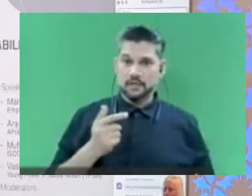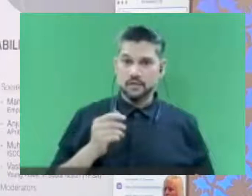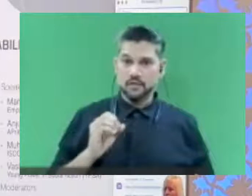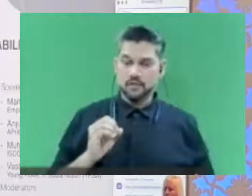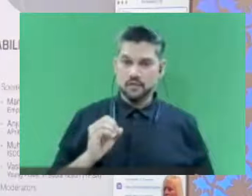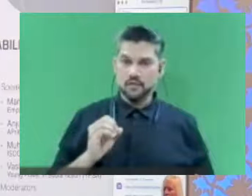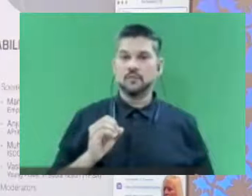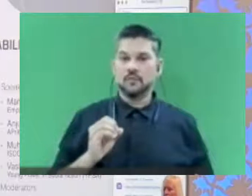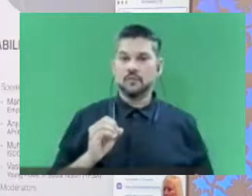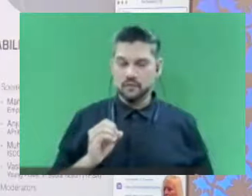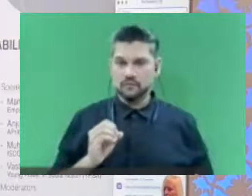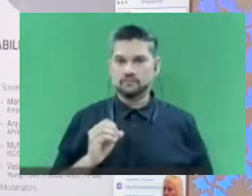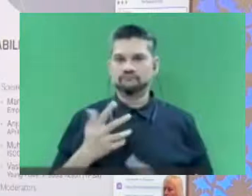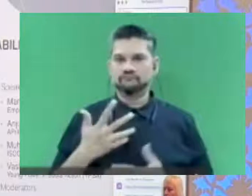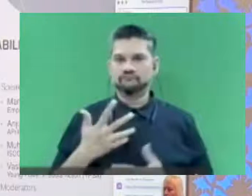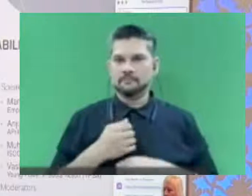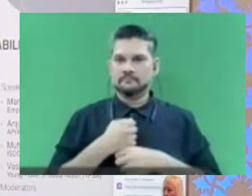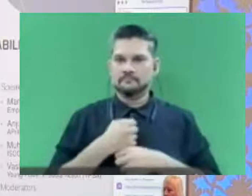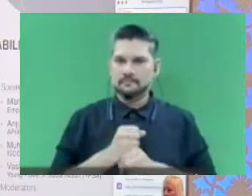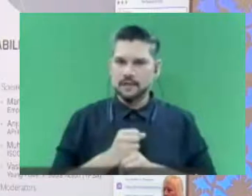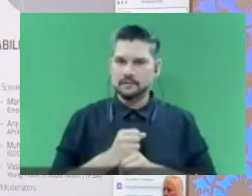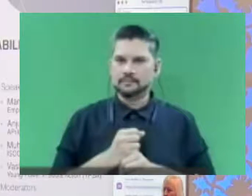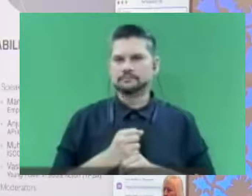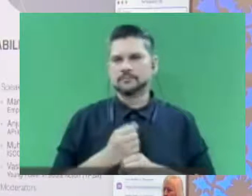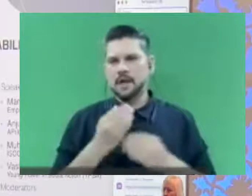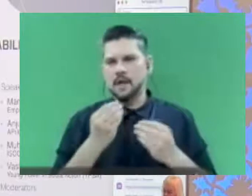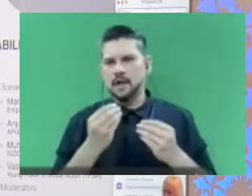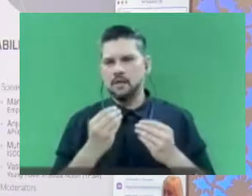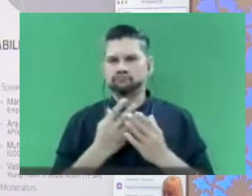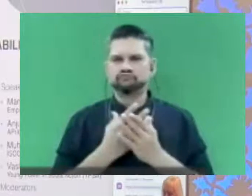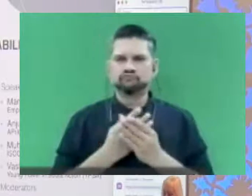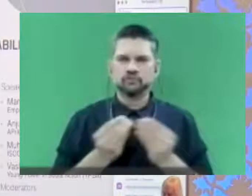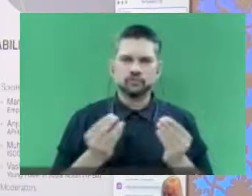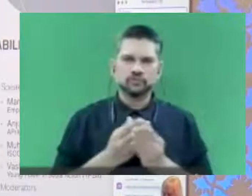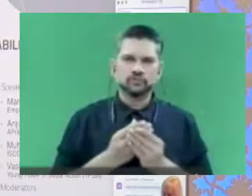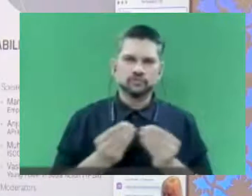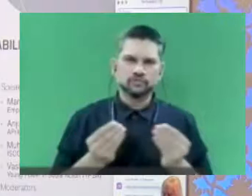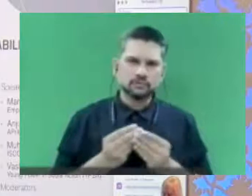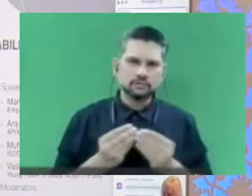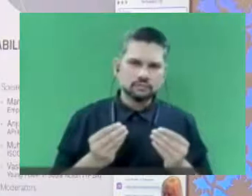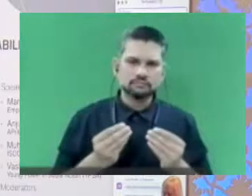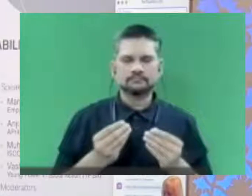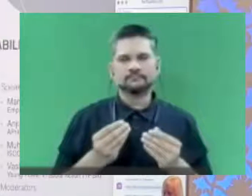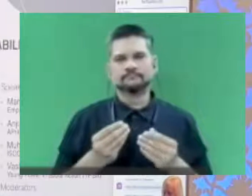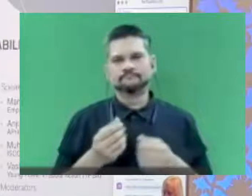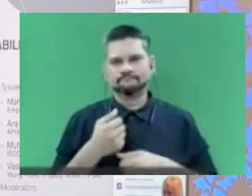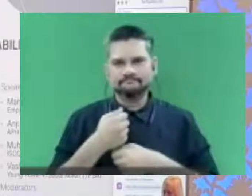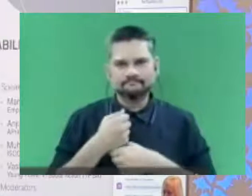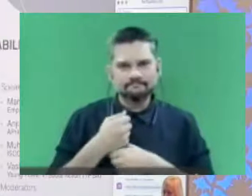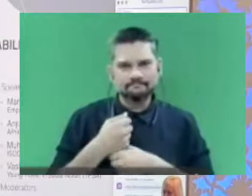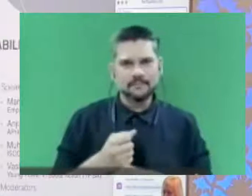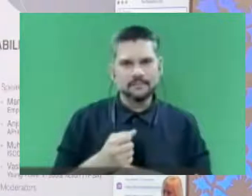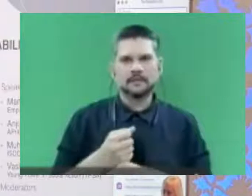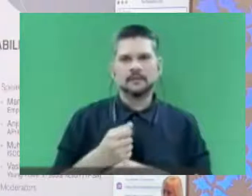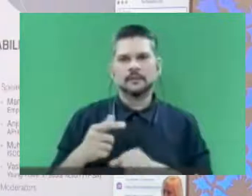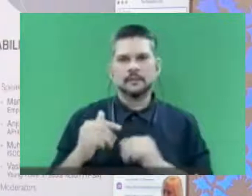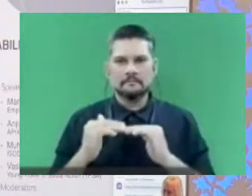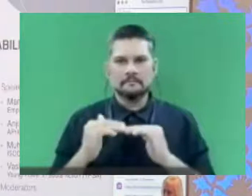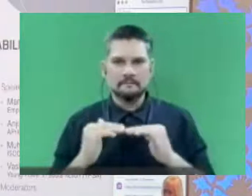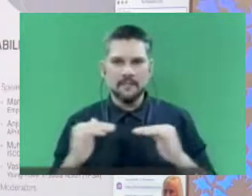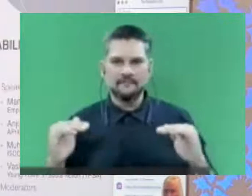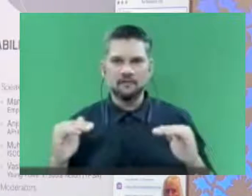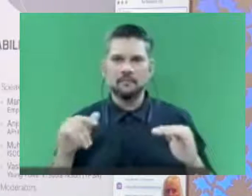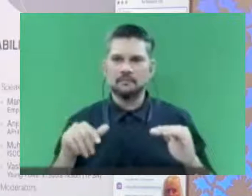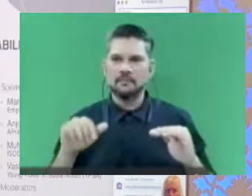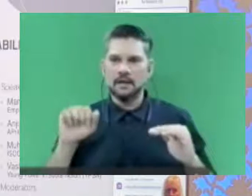technical solution as well. We are making some platform as the village information system as an open